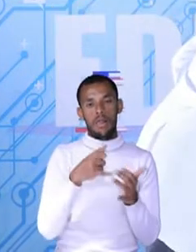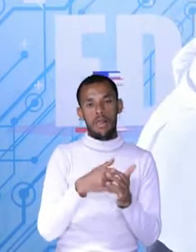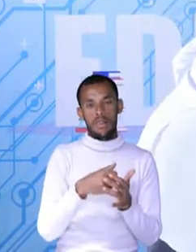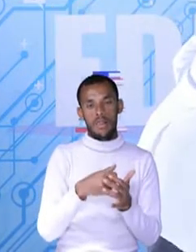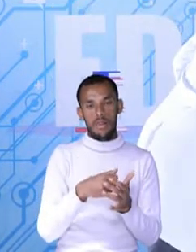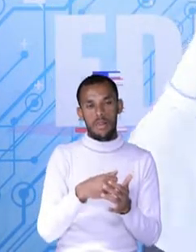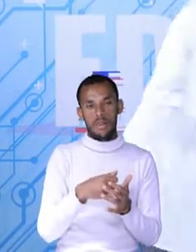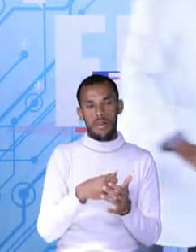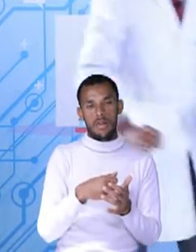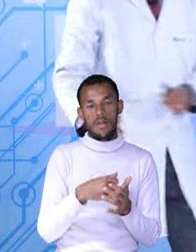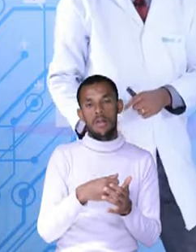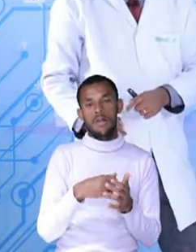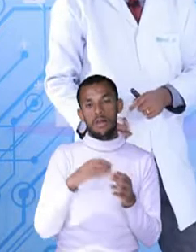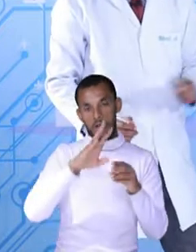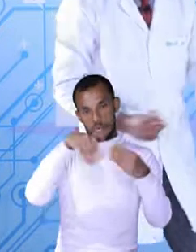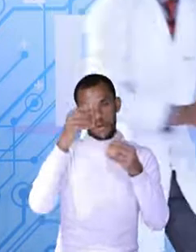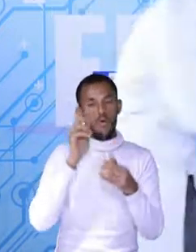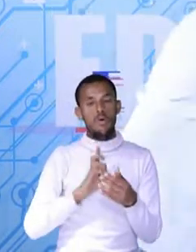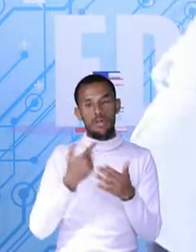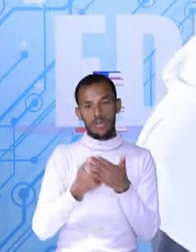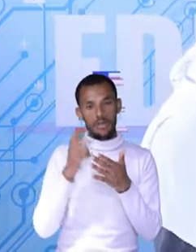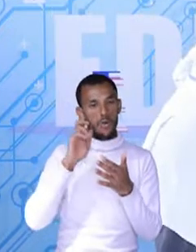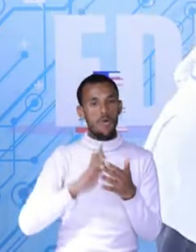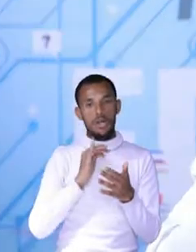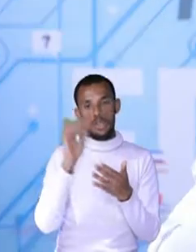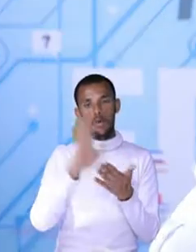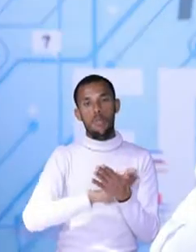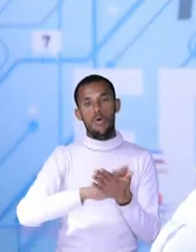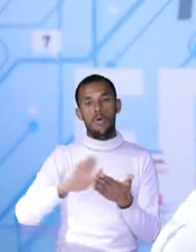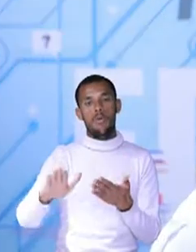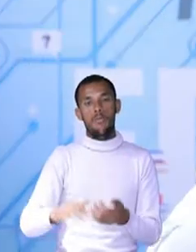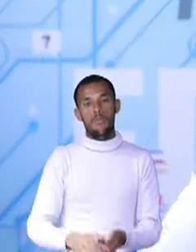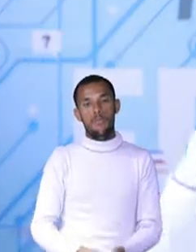gets gold. This gold is pure.